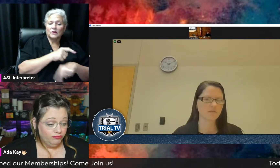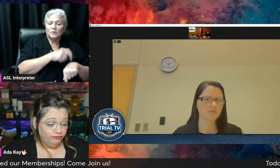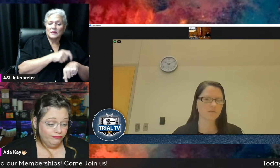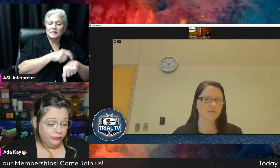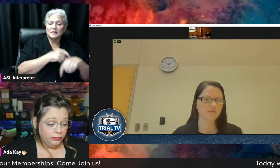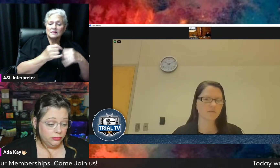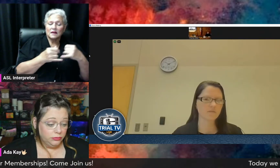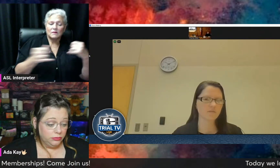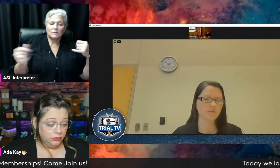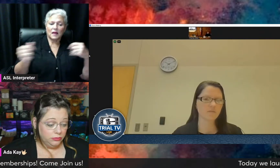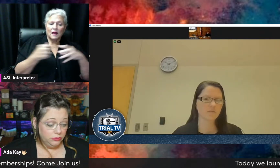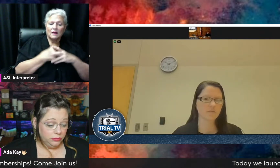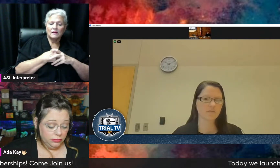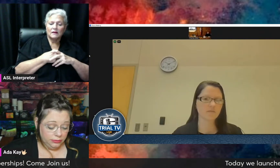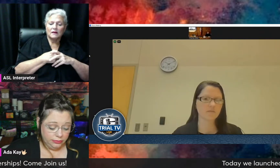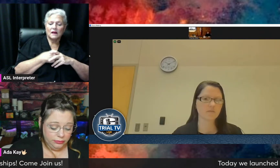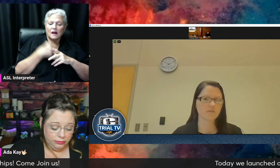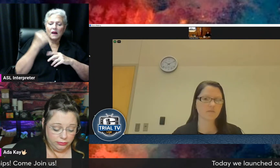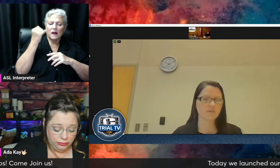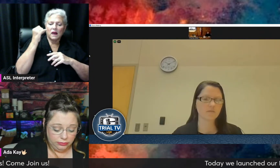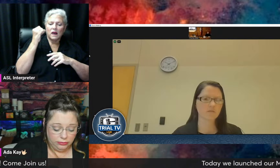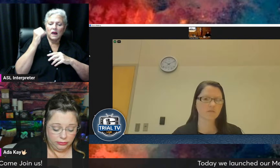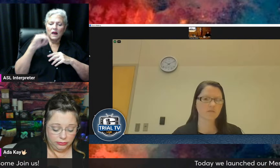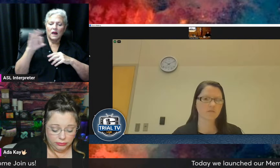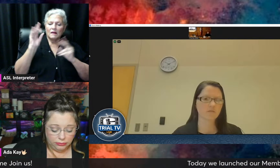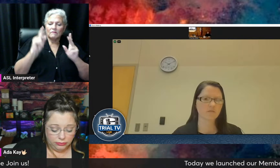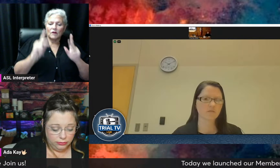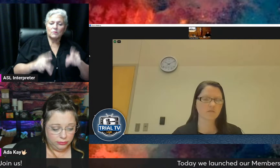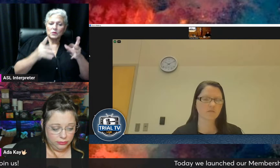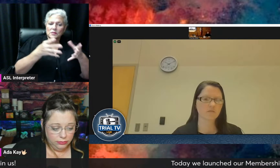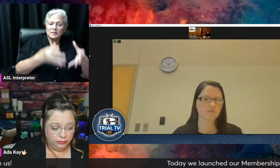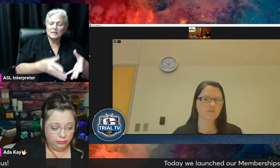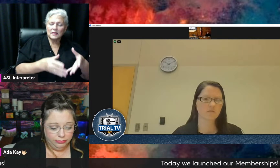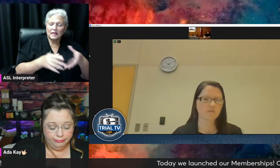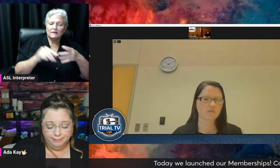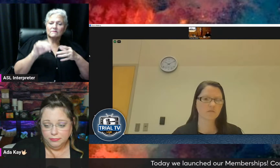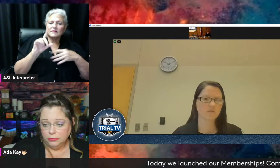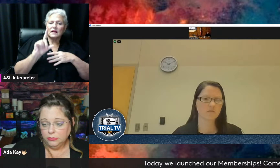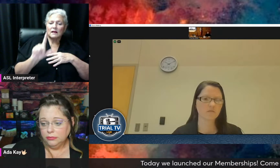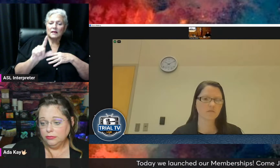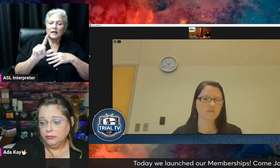Now, if somebody leaves a latent palm print on an object,